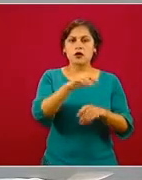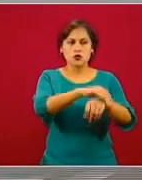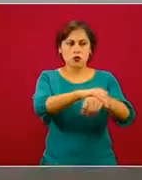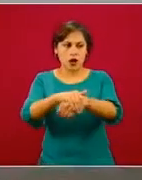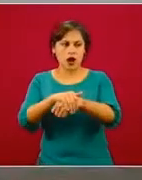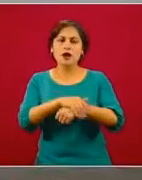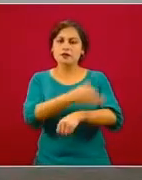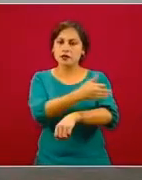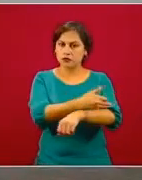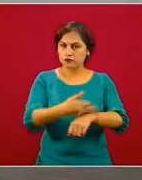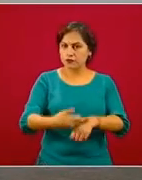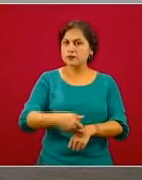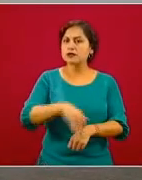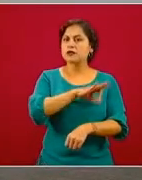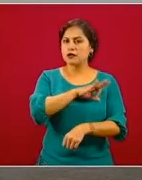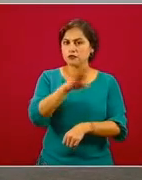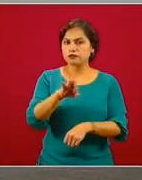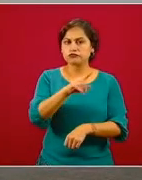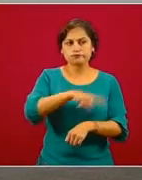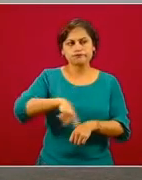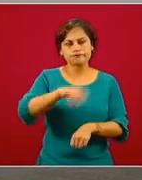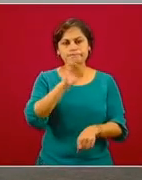and they want to protect these